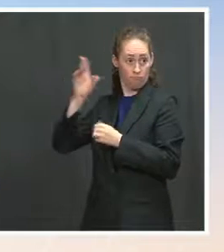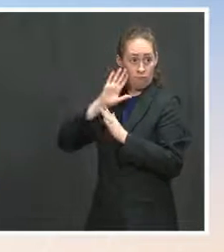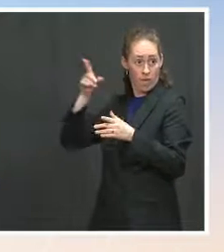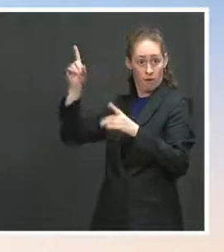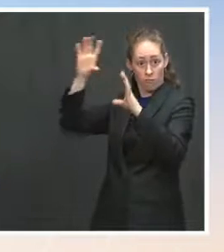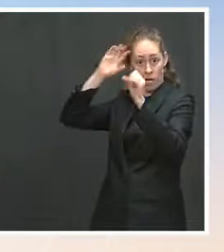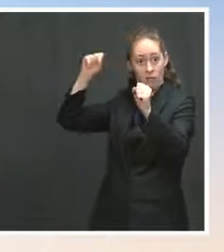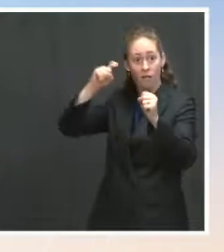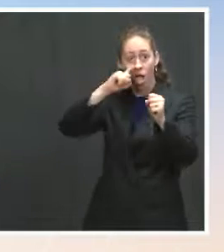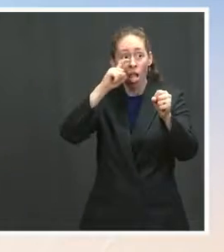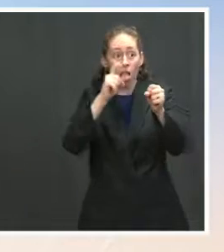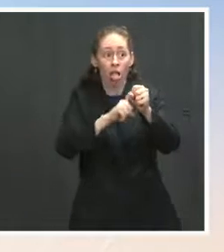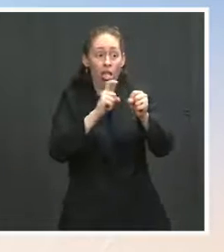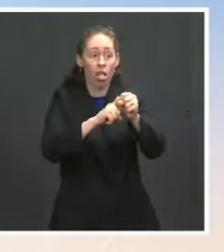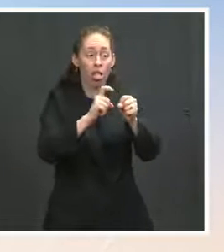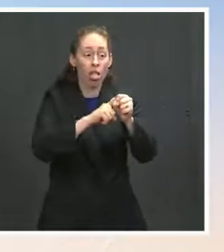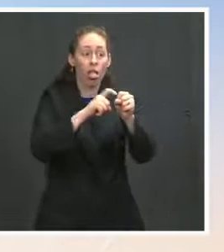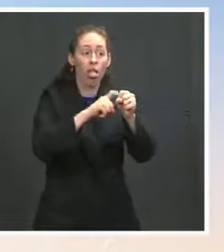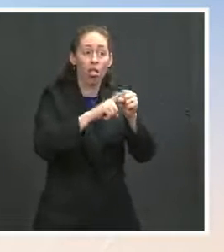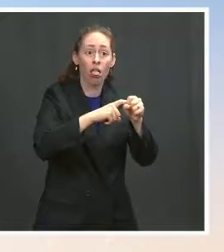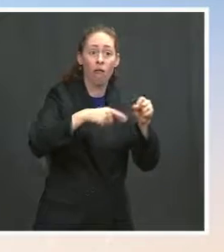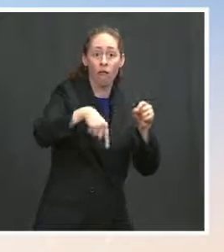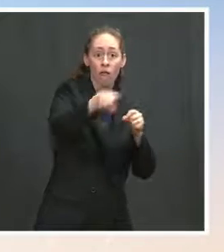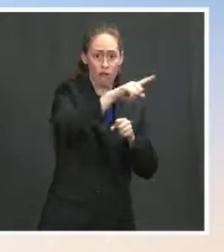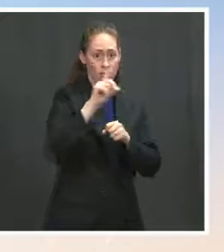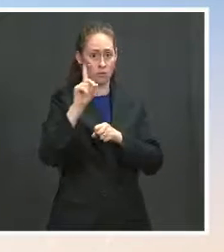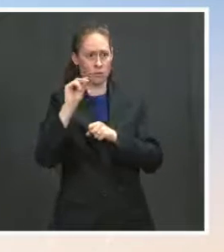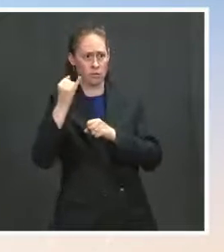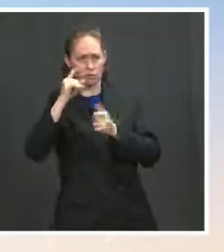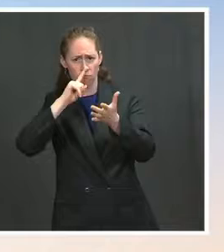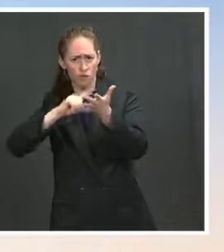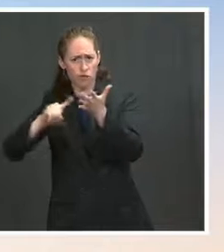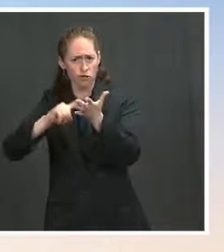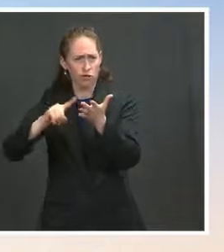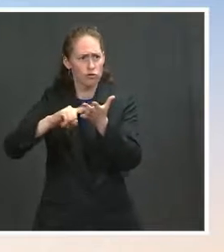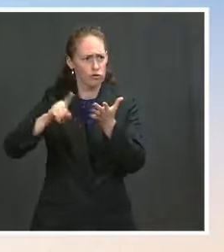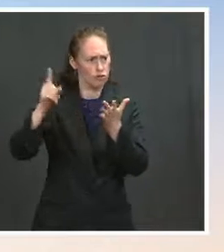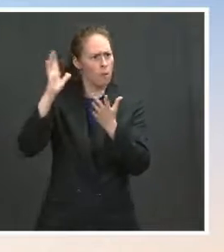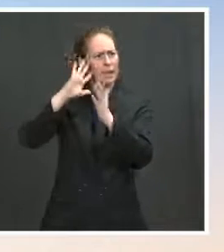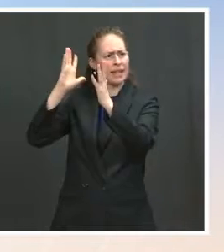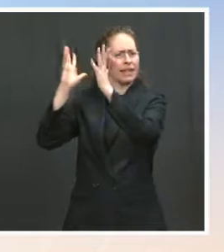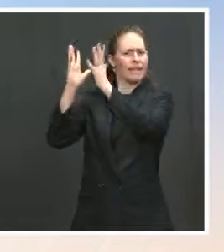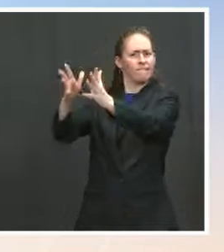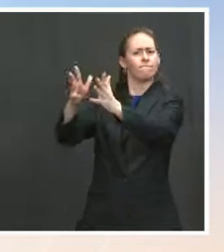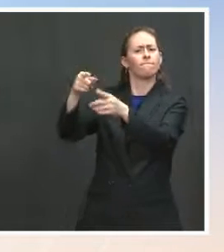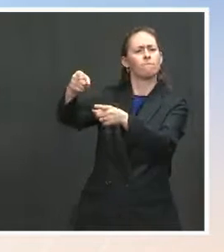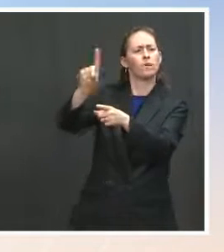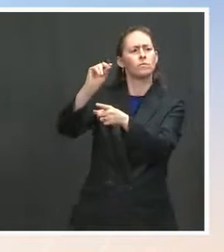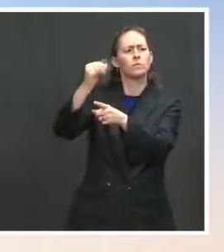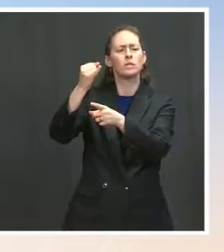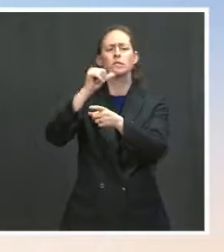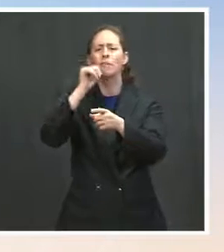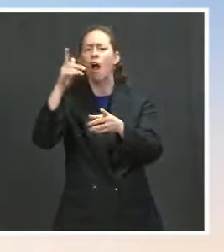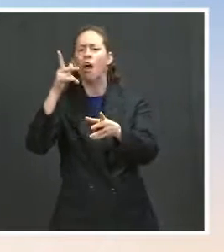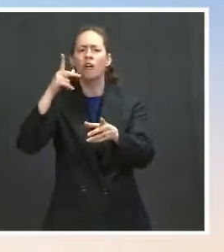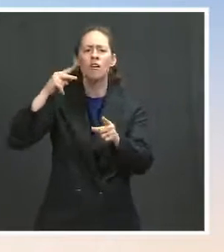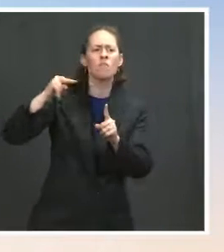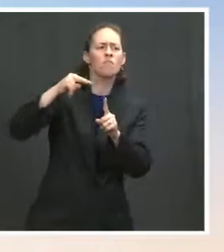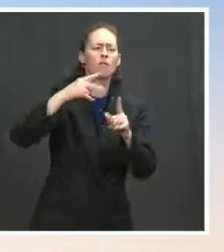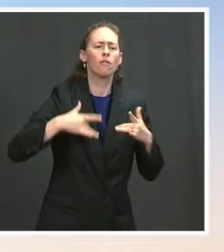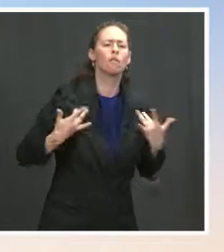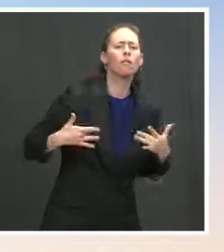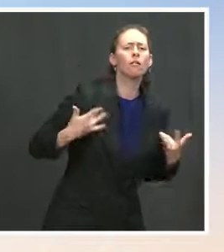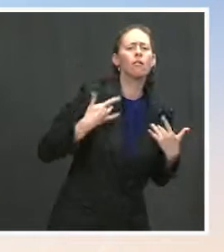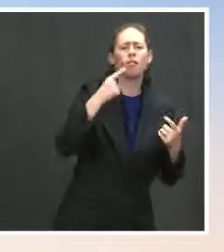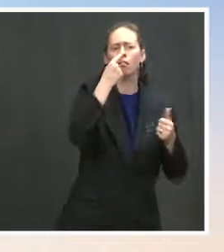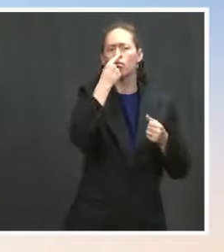you speak to, in particular, how can the president keep that promise while also making good on his pledge to uphold